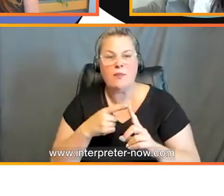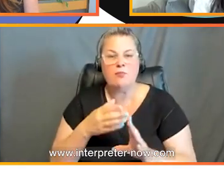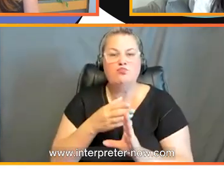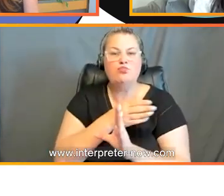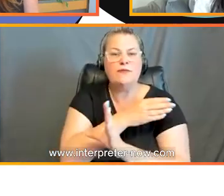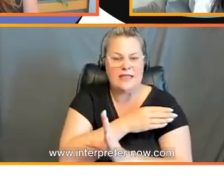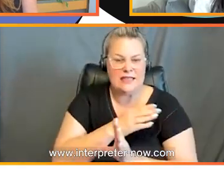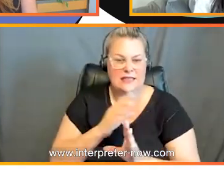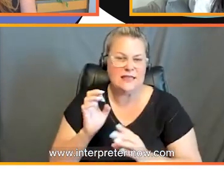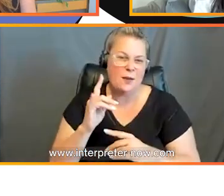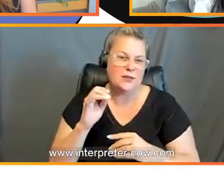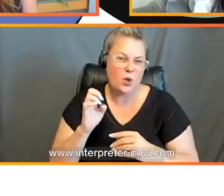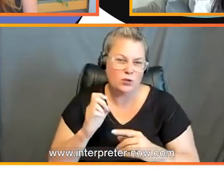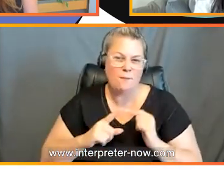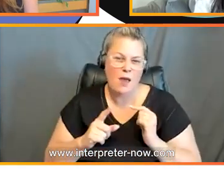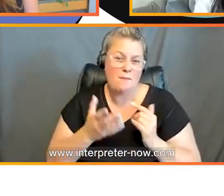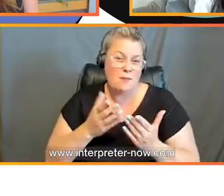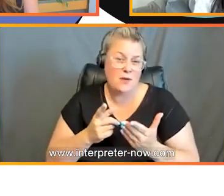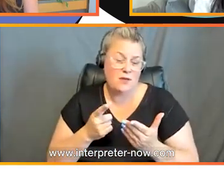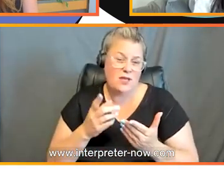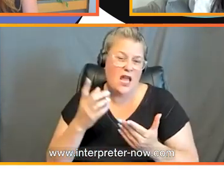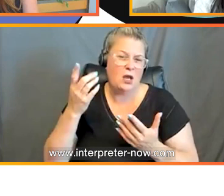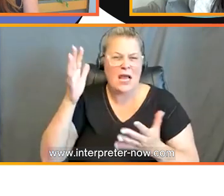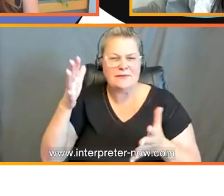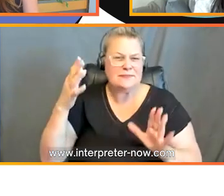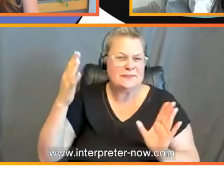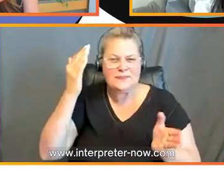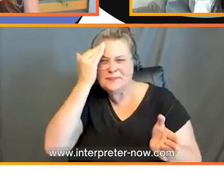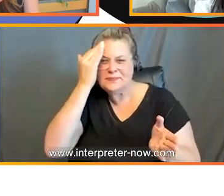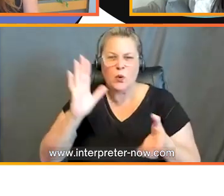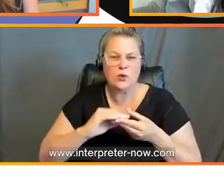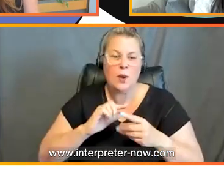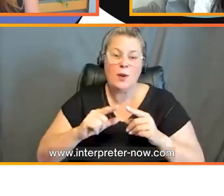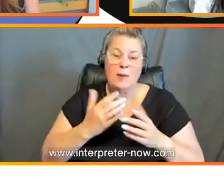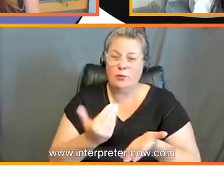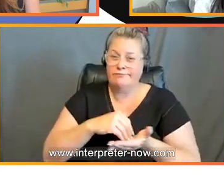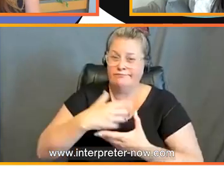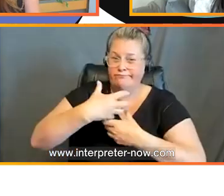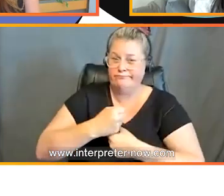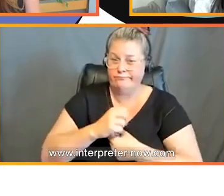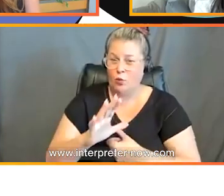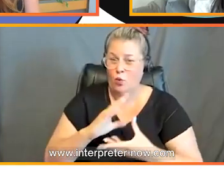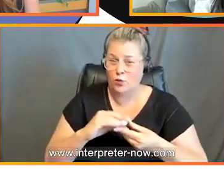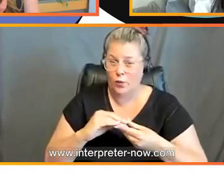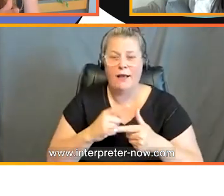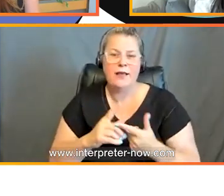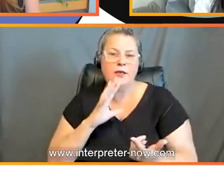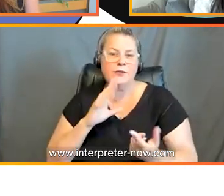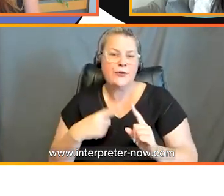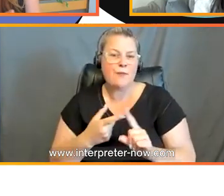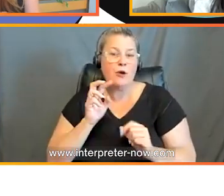maybe you could just give a recap of your story and maybe talk about the journey